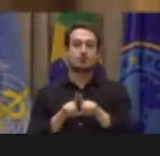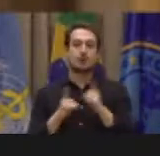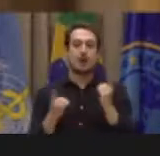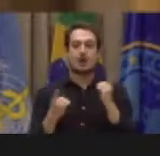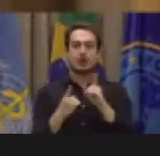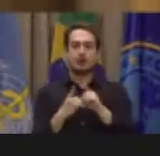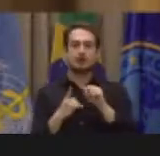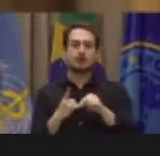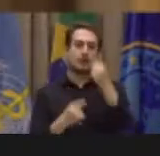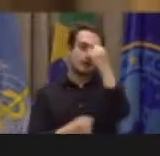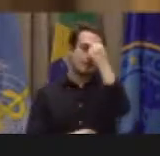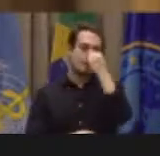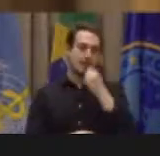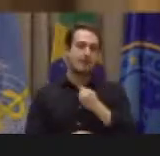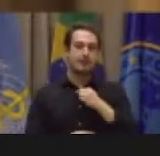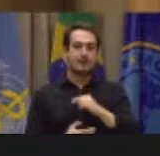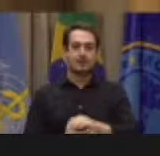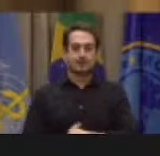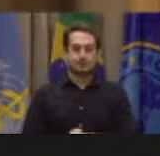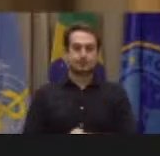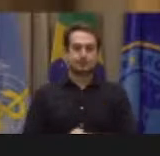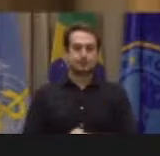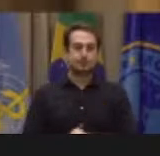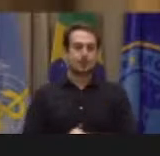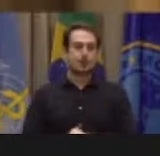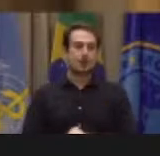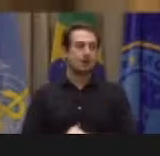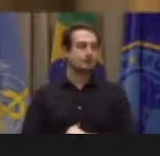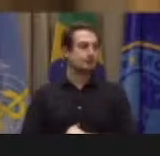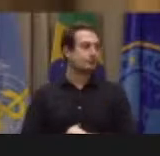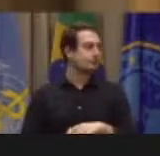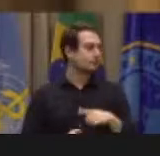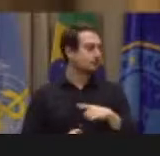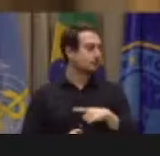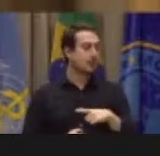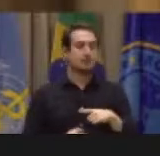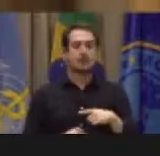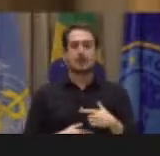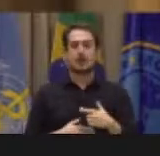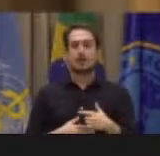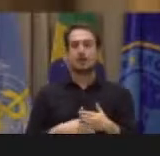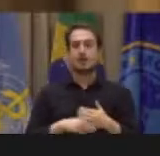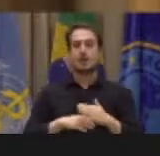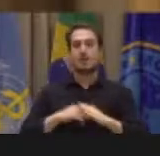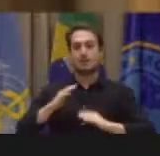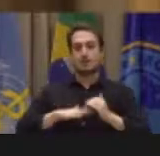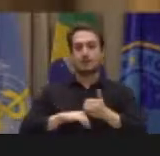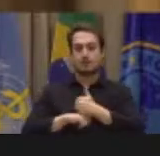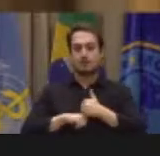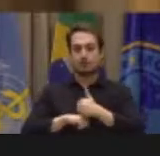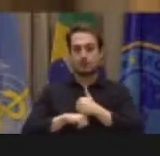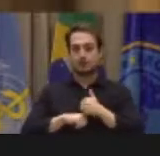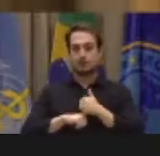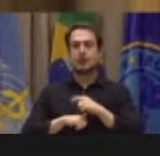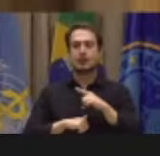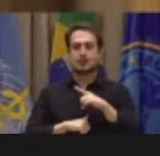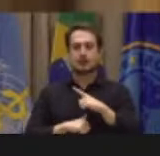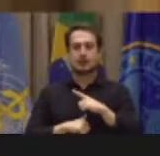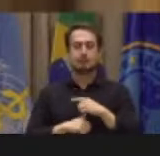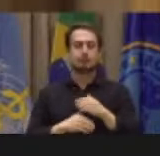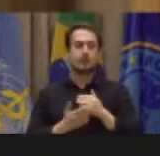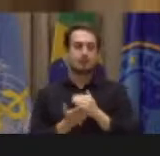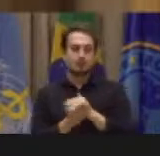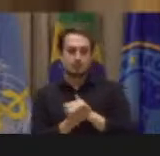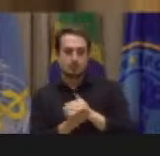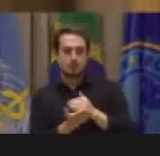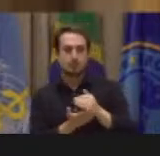no basic units at the time that were receiving those patients. But there was a moment